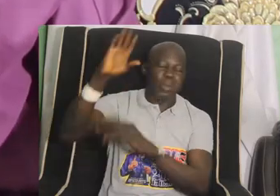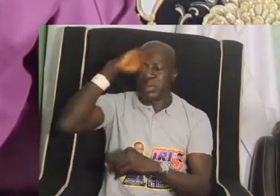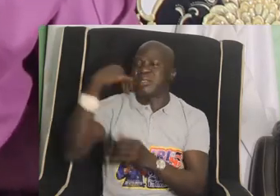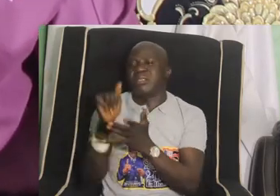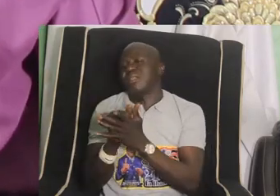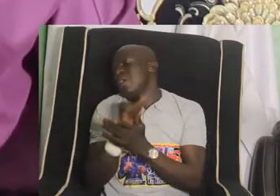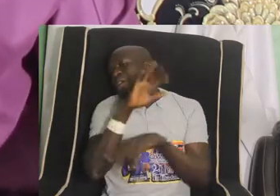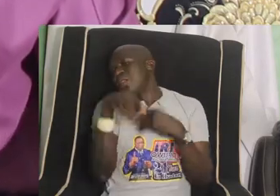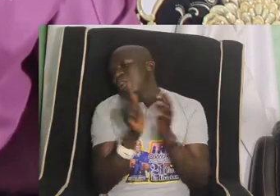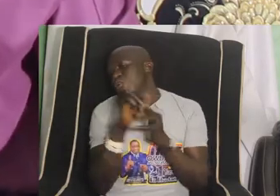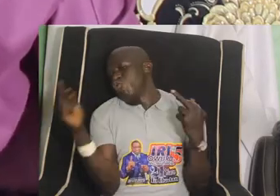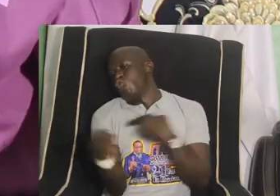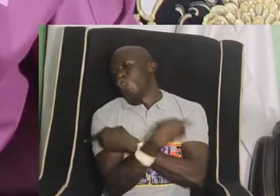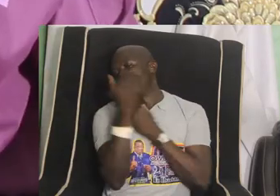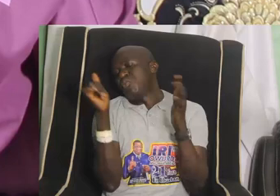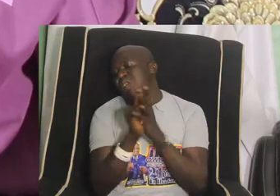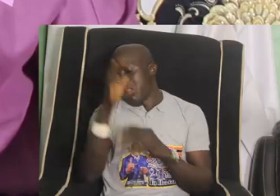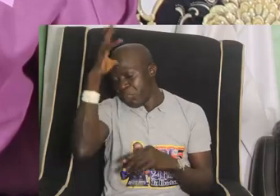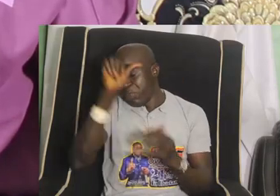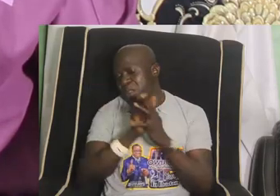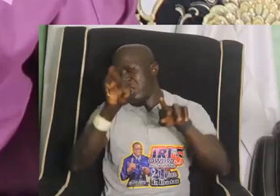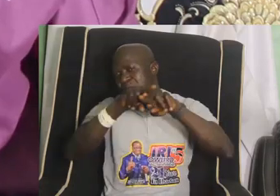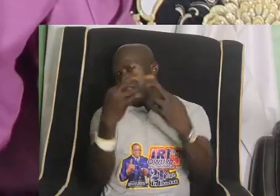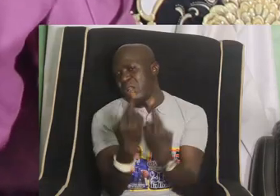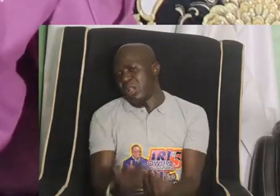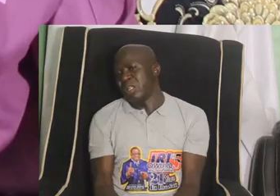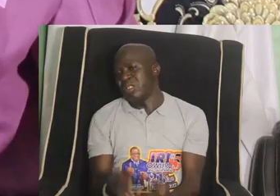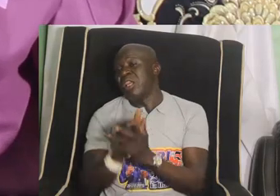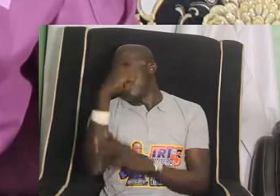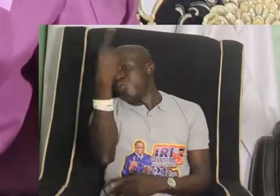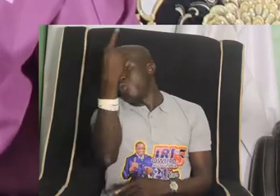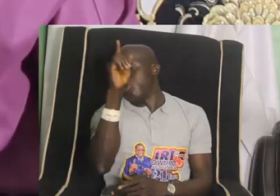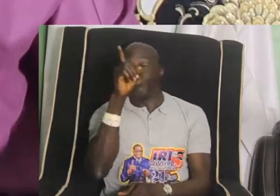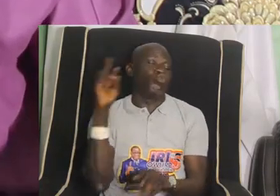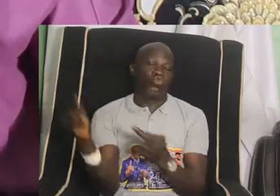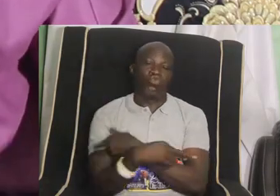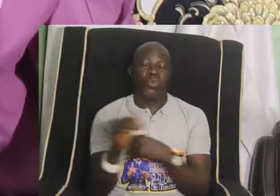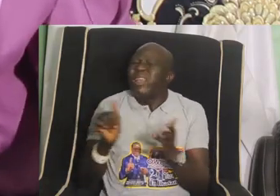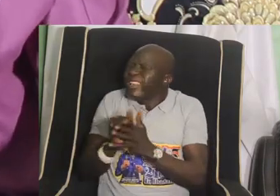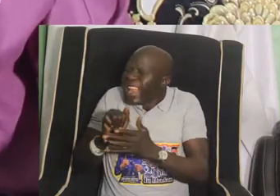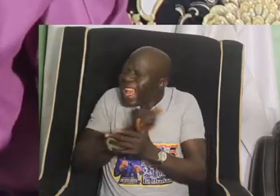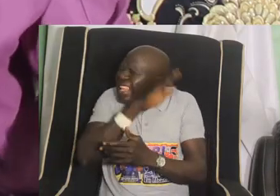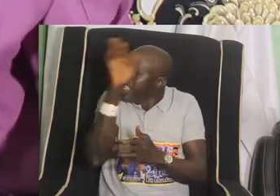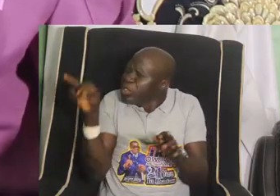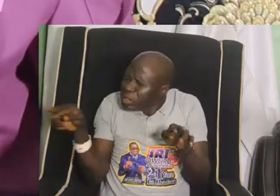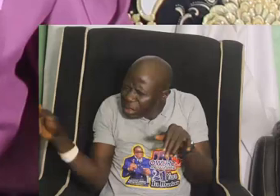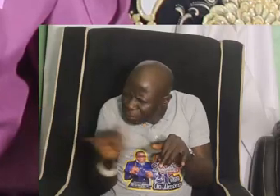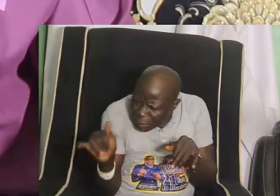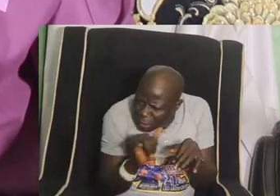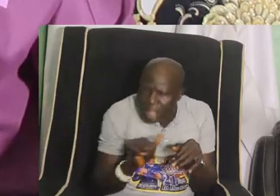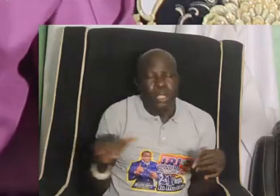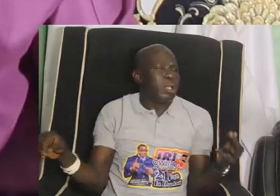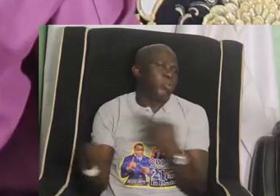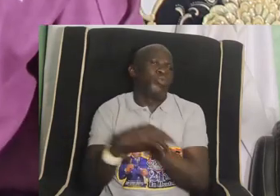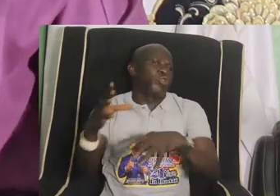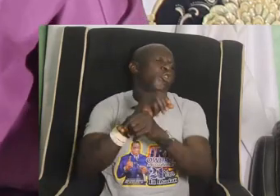man said, the room that his father rented, just a room. That was exactly